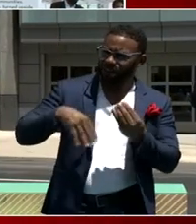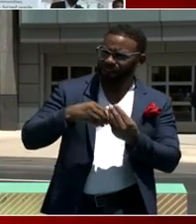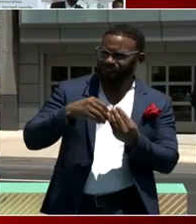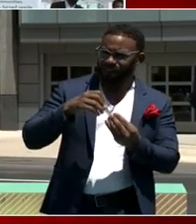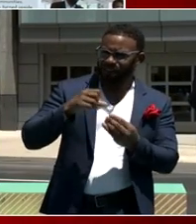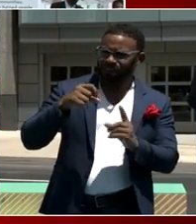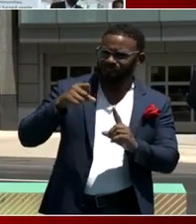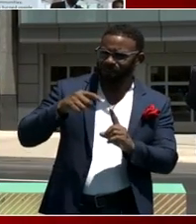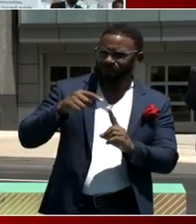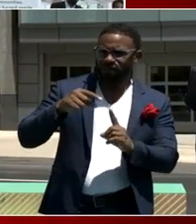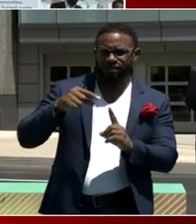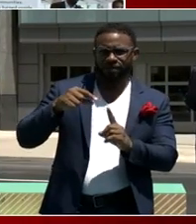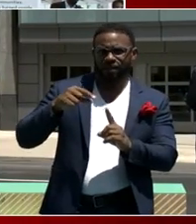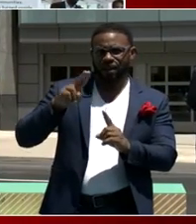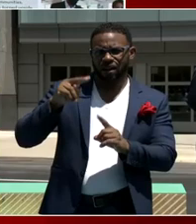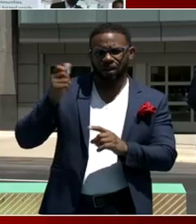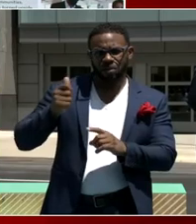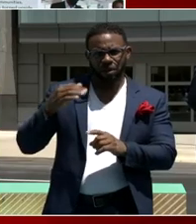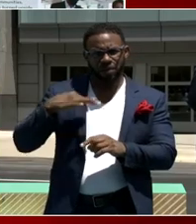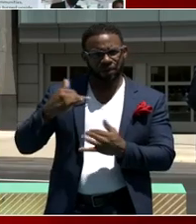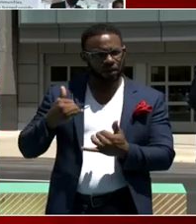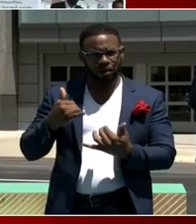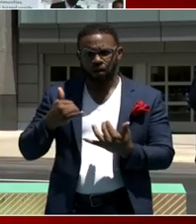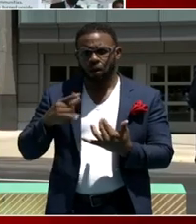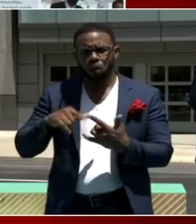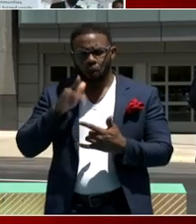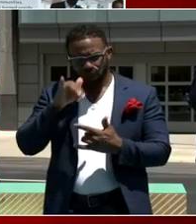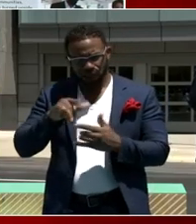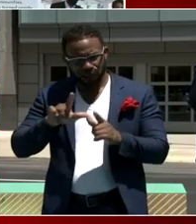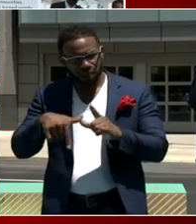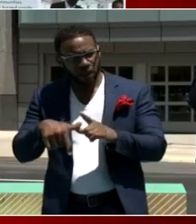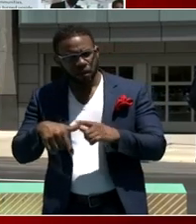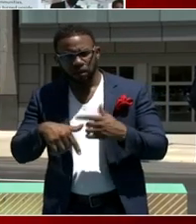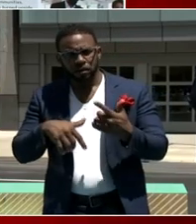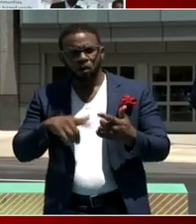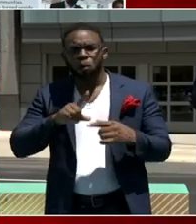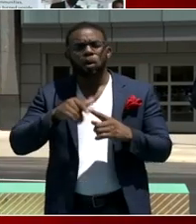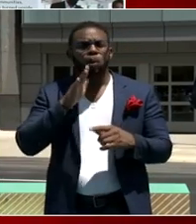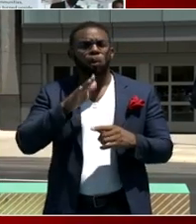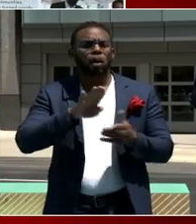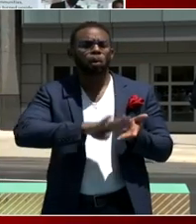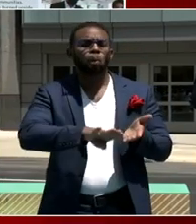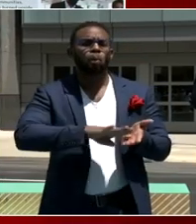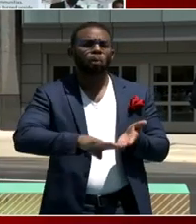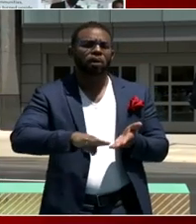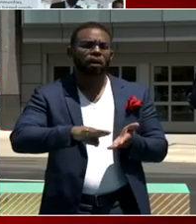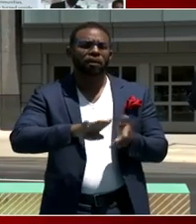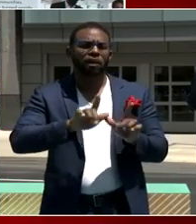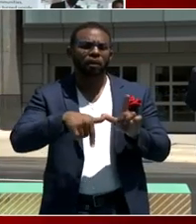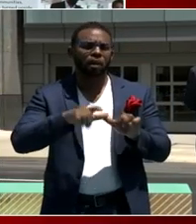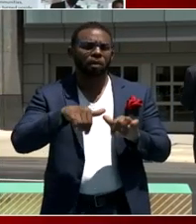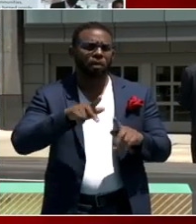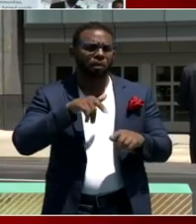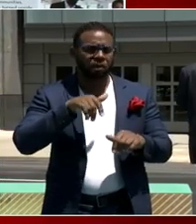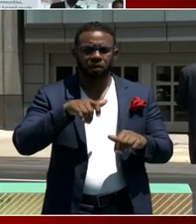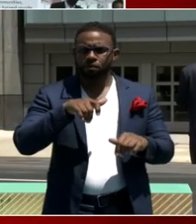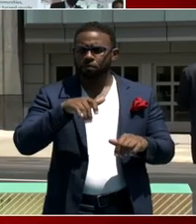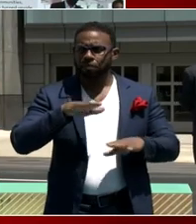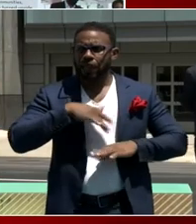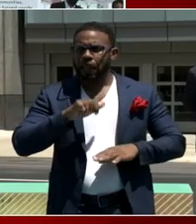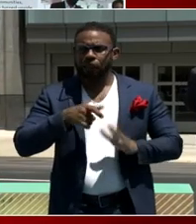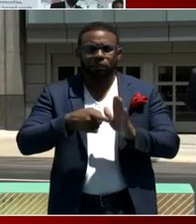additional stimulus or additional unemployment benefit now? When would that expire? And sure. When would the waivers expire when people would need, like,